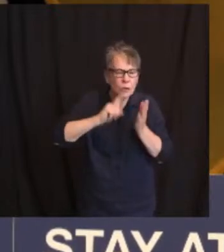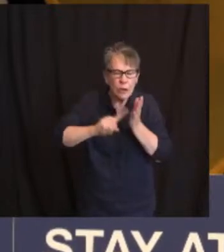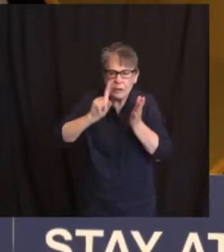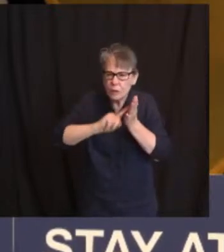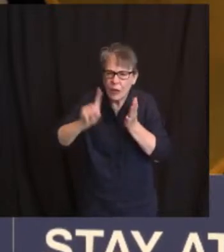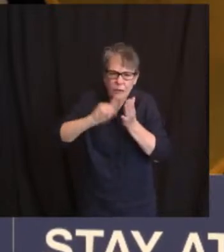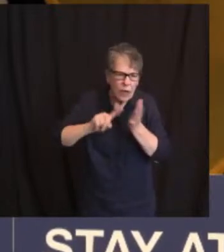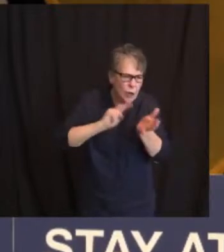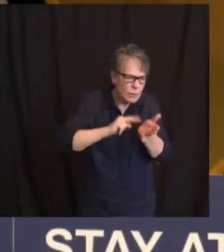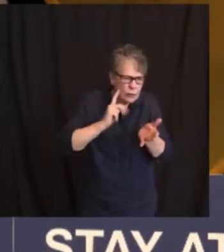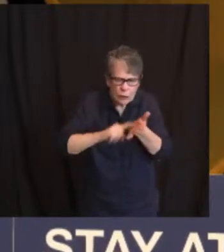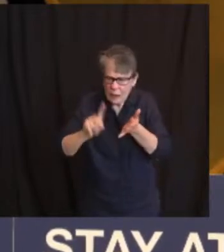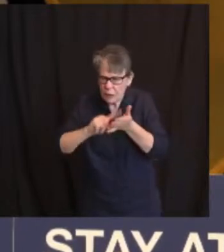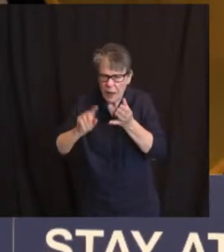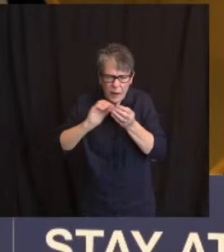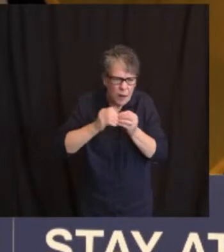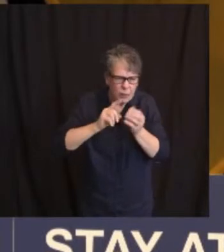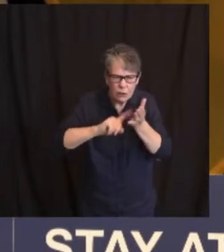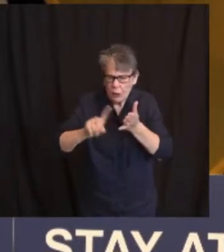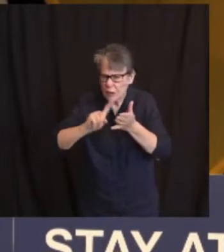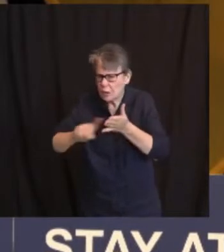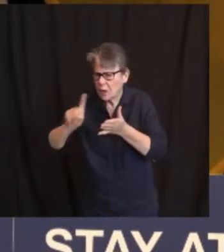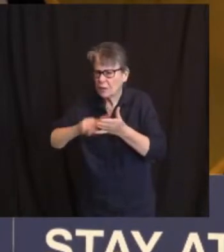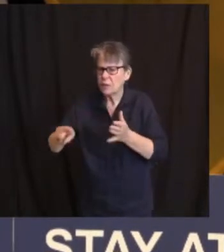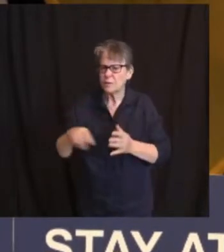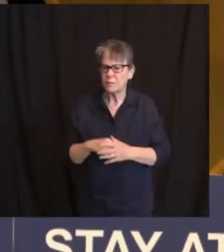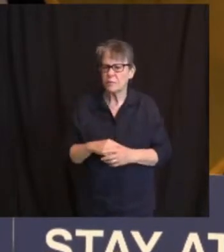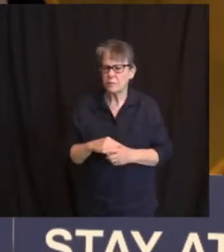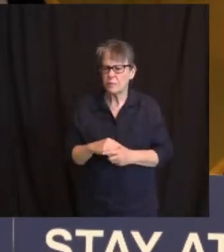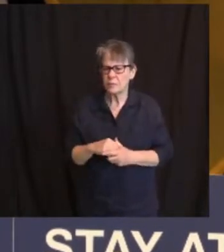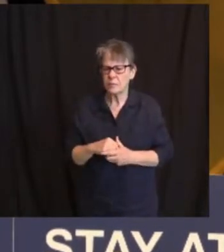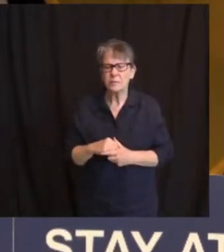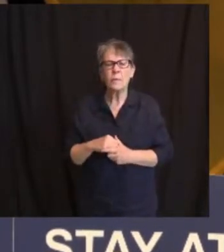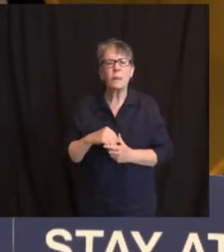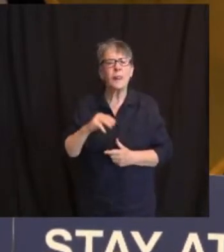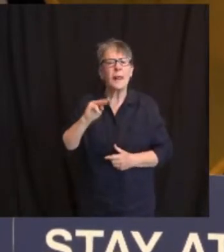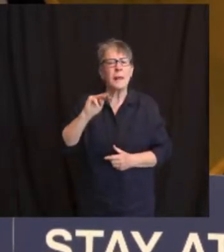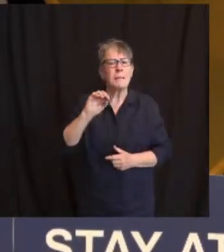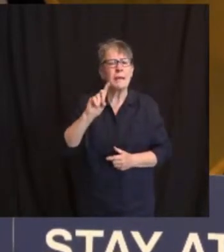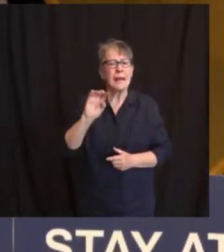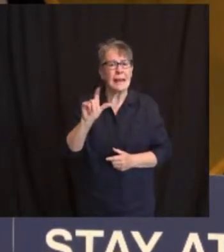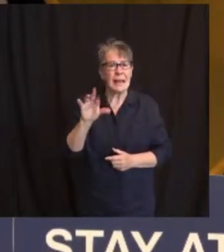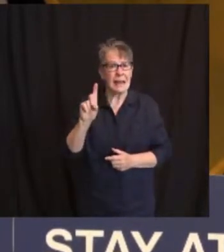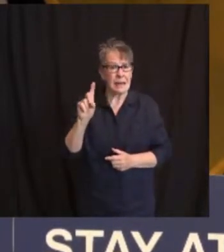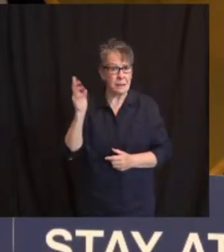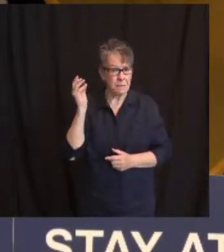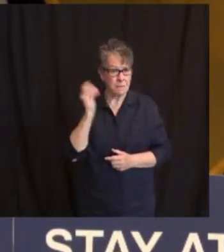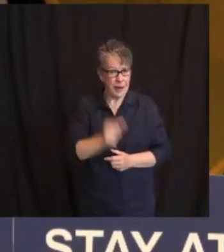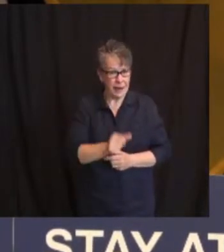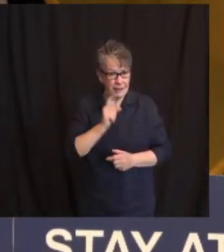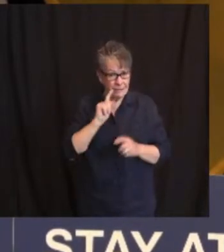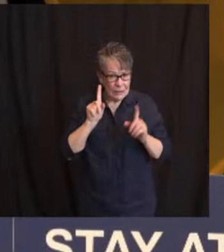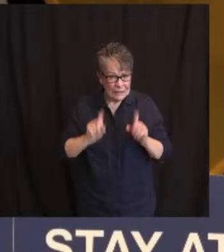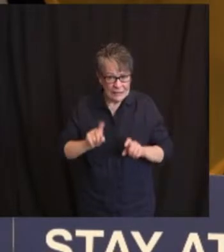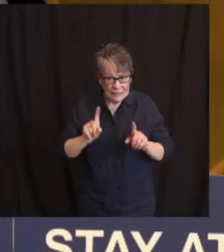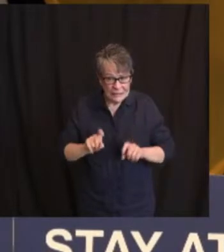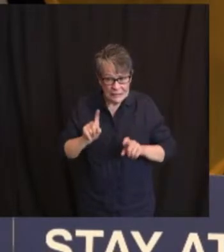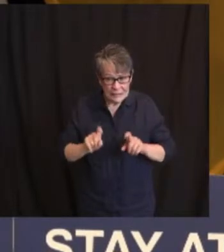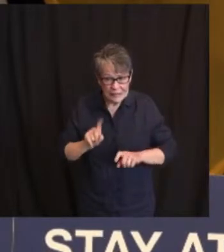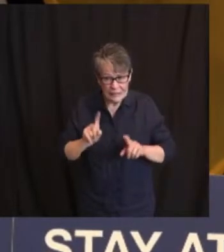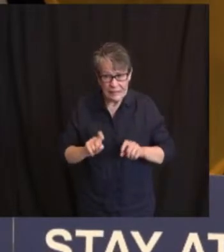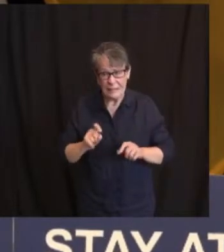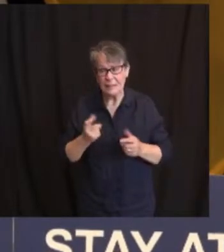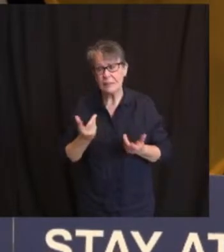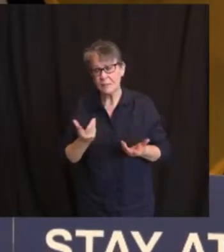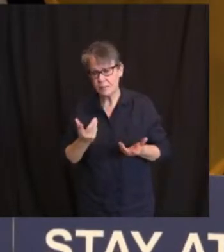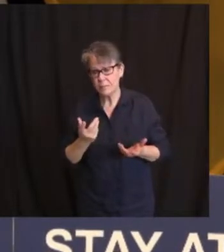process that's been developed. We used it in South Jersey. So there will be a billing of both Medicare and